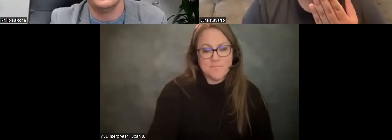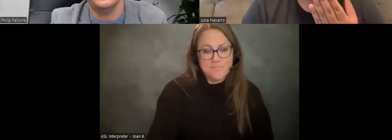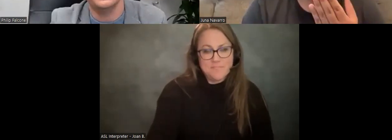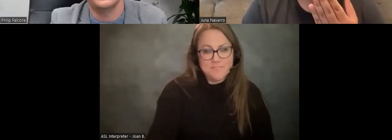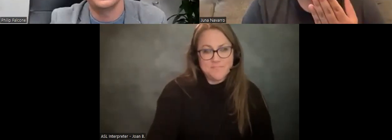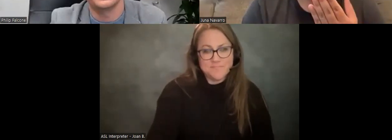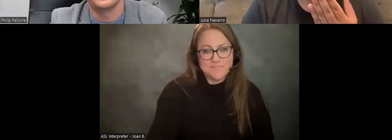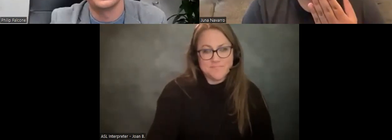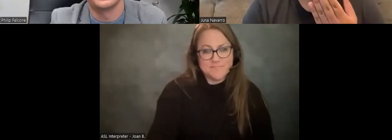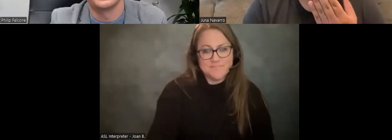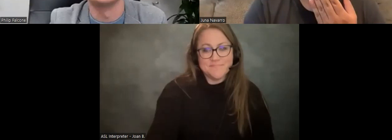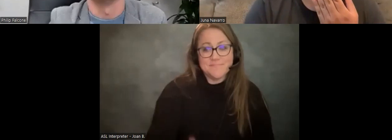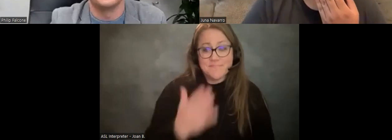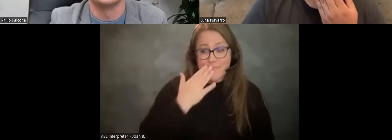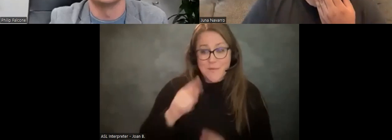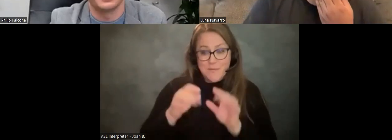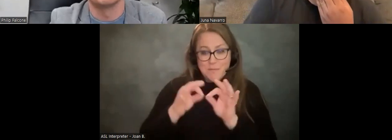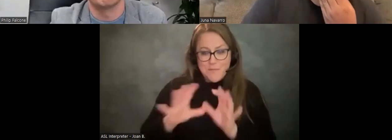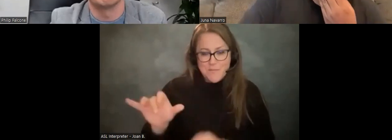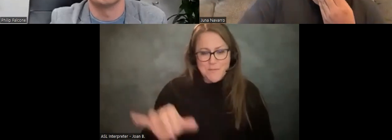And thank you to our interpreters as well.